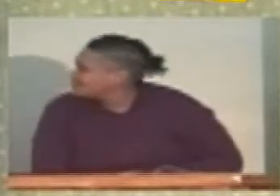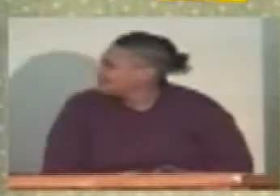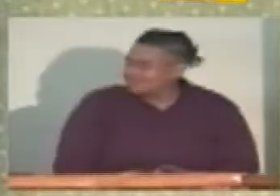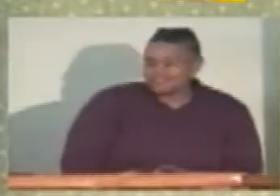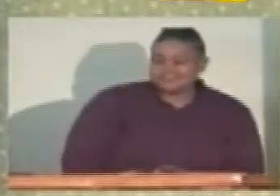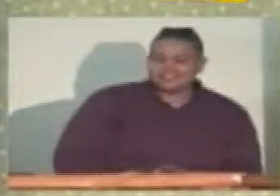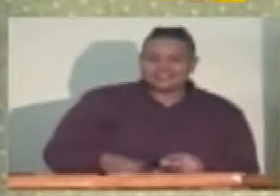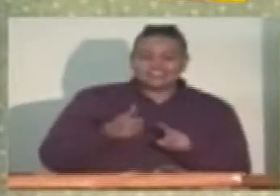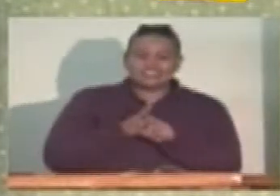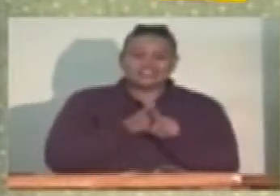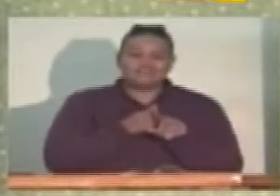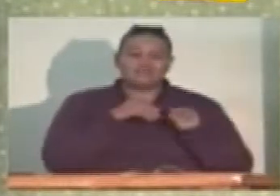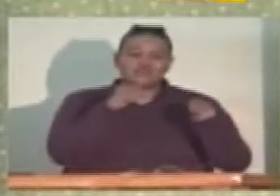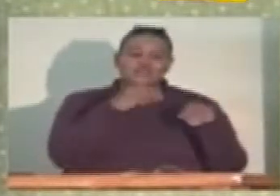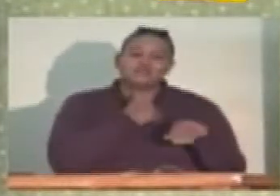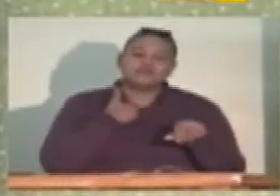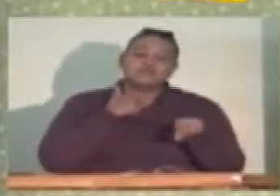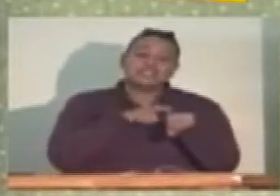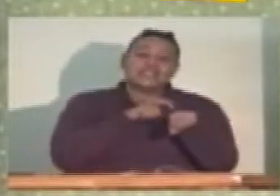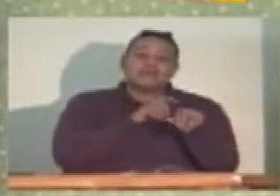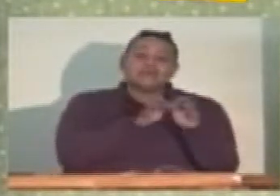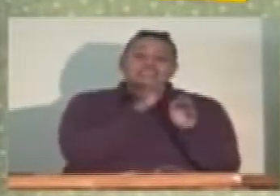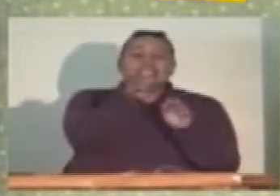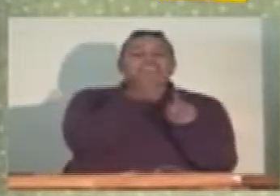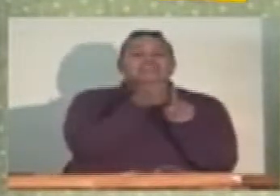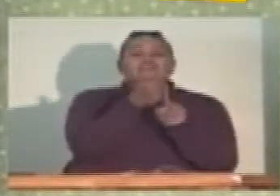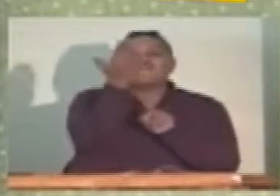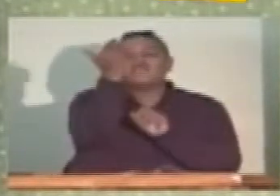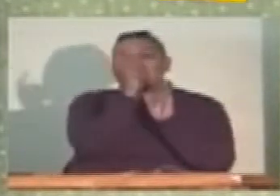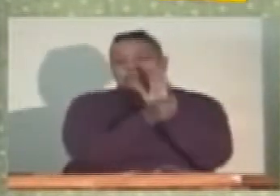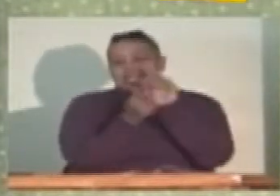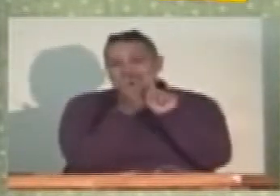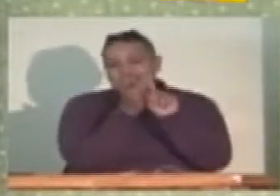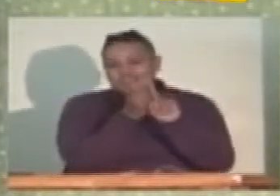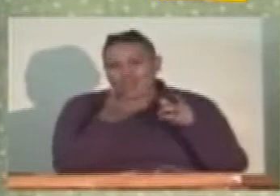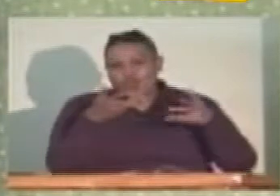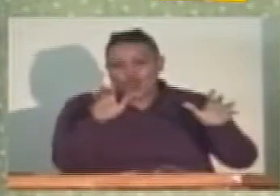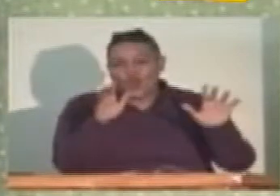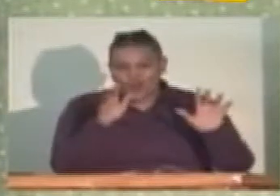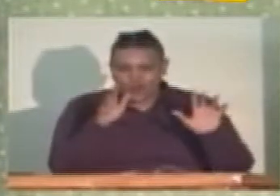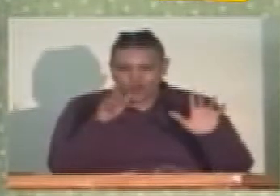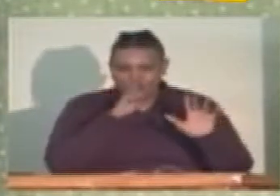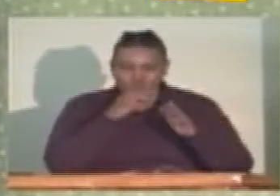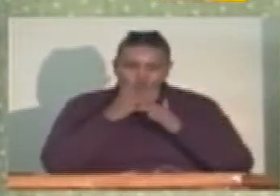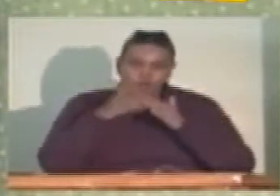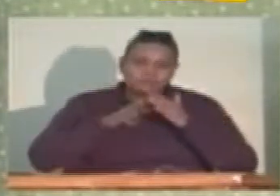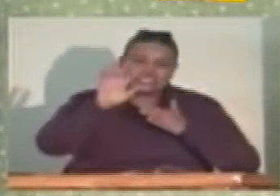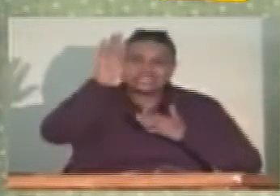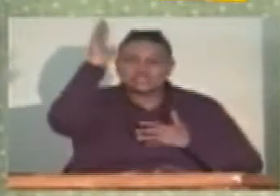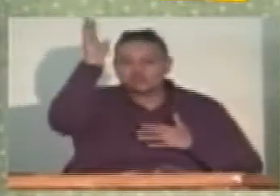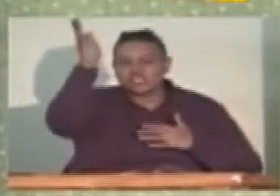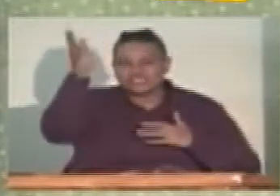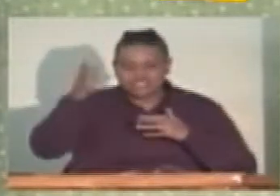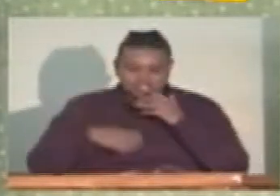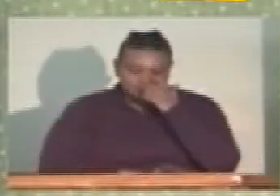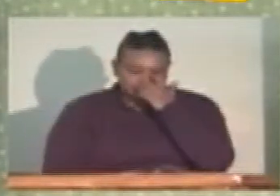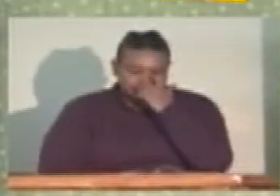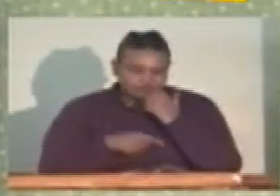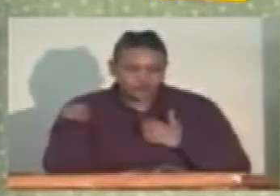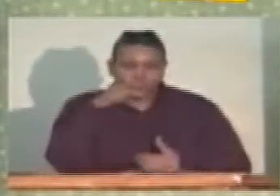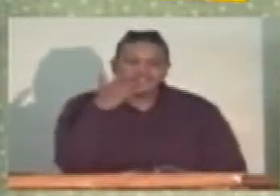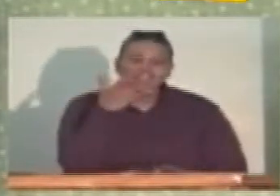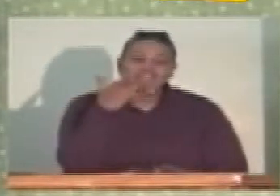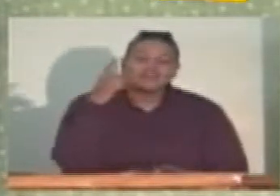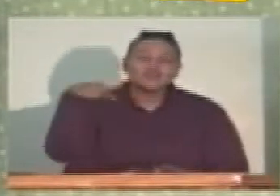The motion is that the member's time be extended by 15 minutes to allow him to complete his presentation. Those in